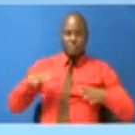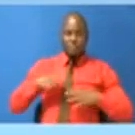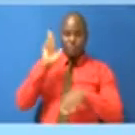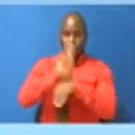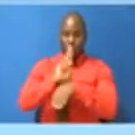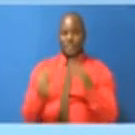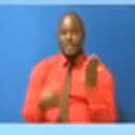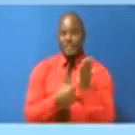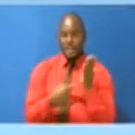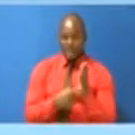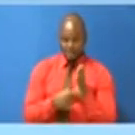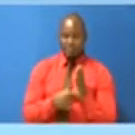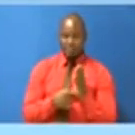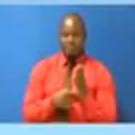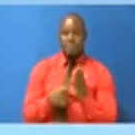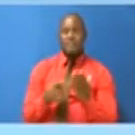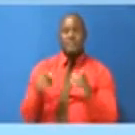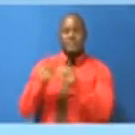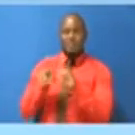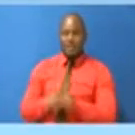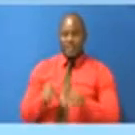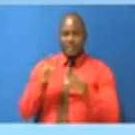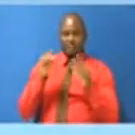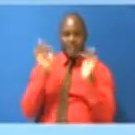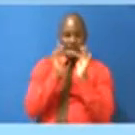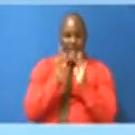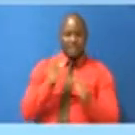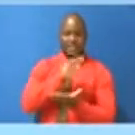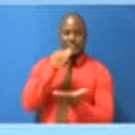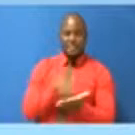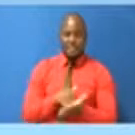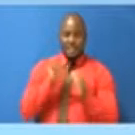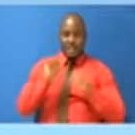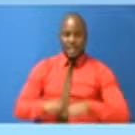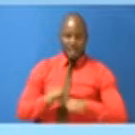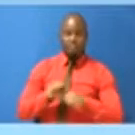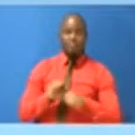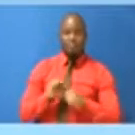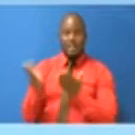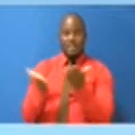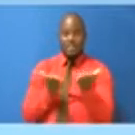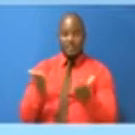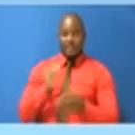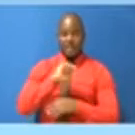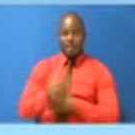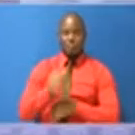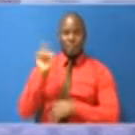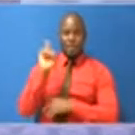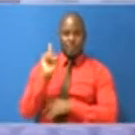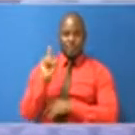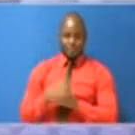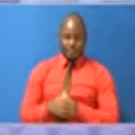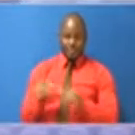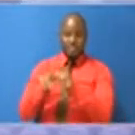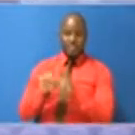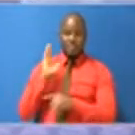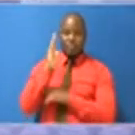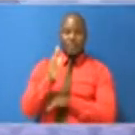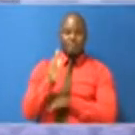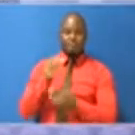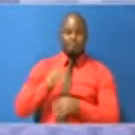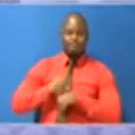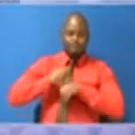going to use technology in the cloud and a data center that can really be able to serve the city of nairobi and we shall